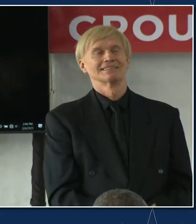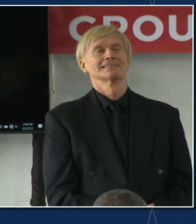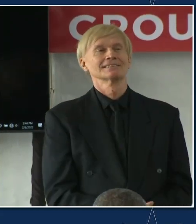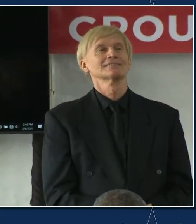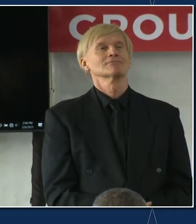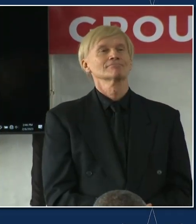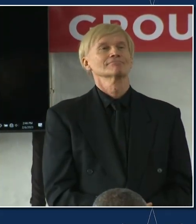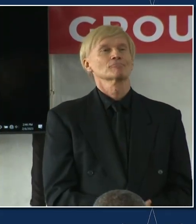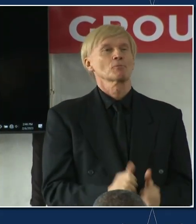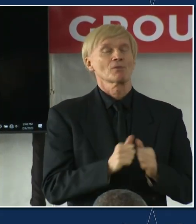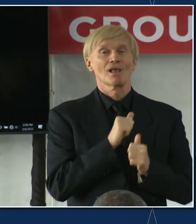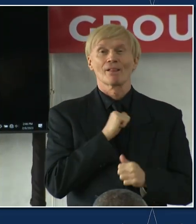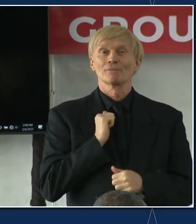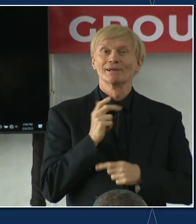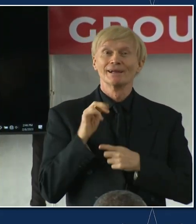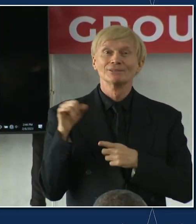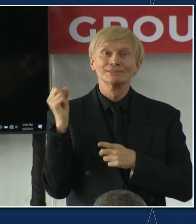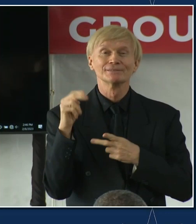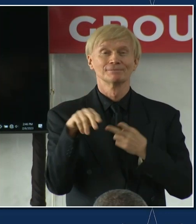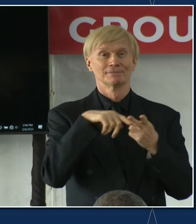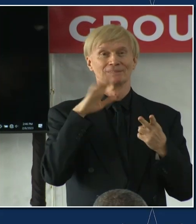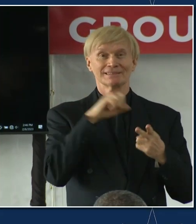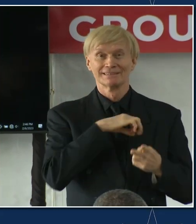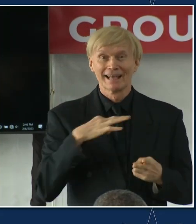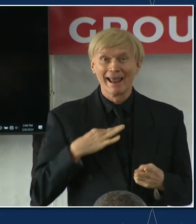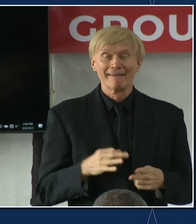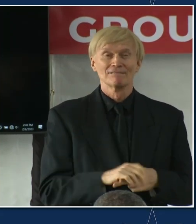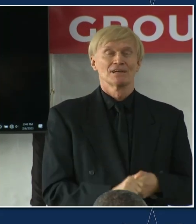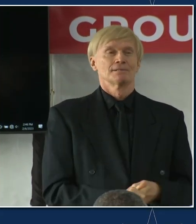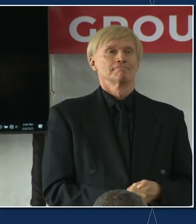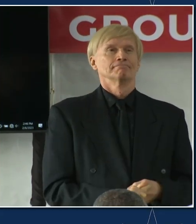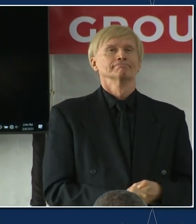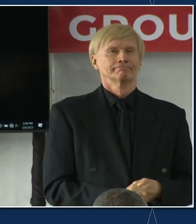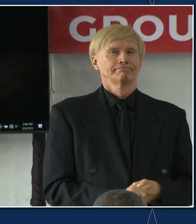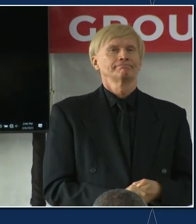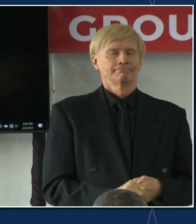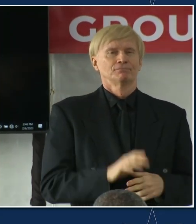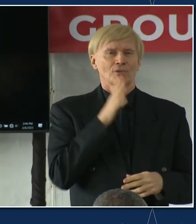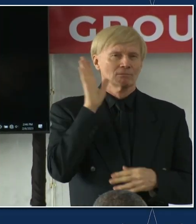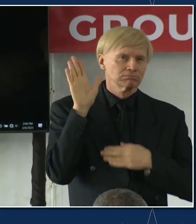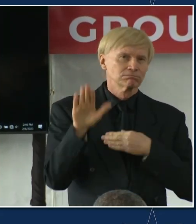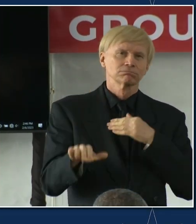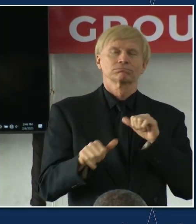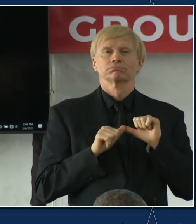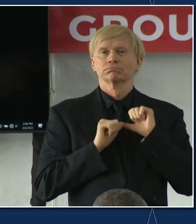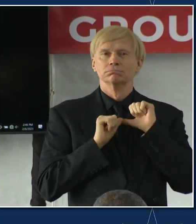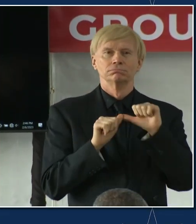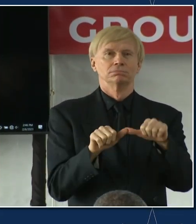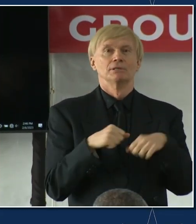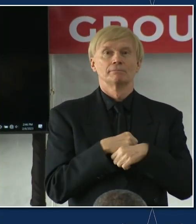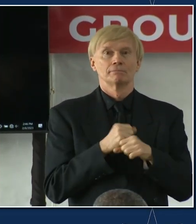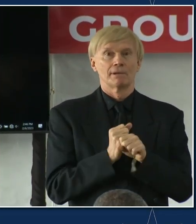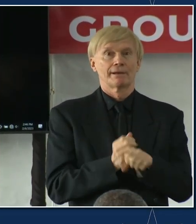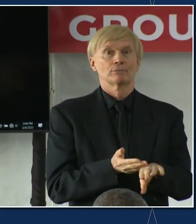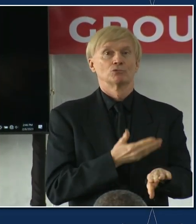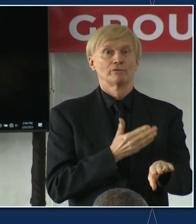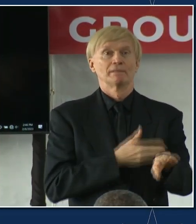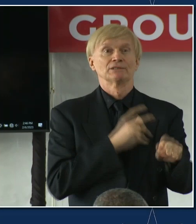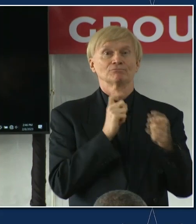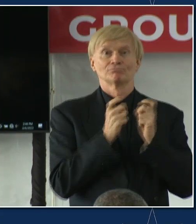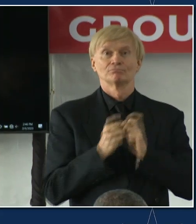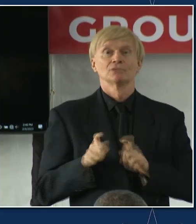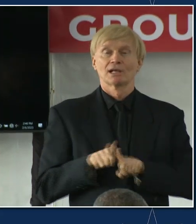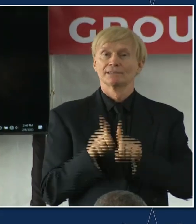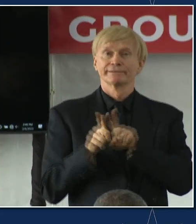with Alderman Harris and her magnificent staff, we will continue to work to make improvements that are